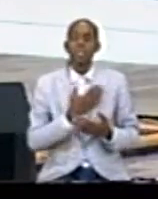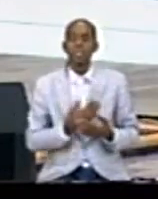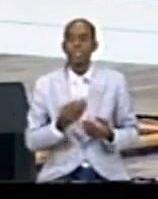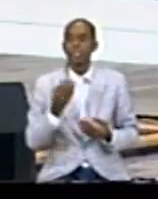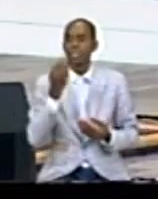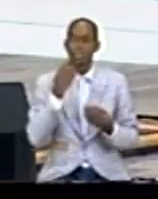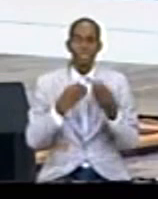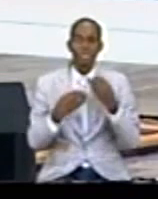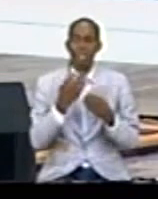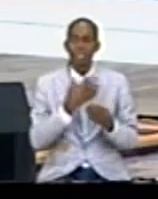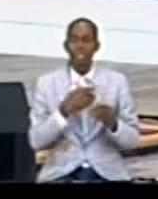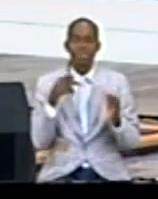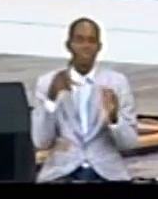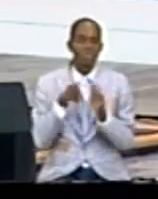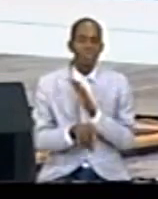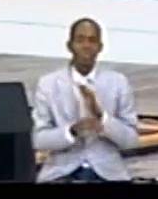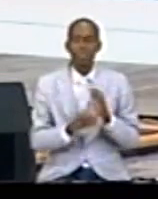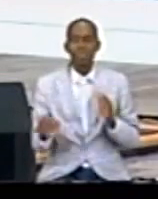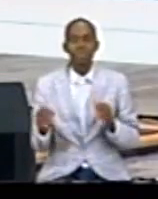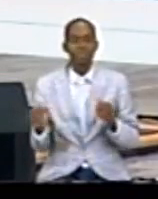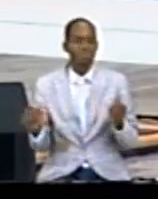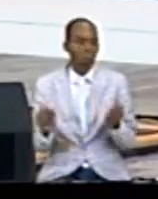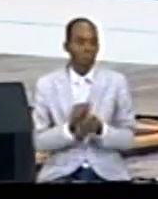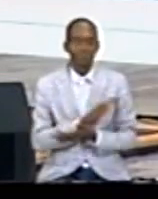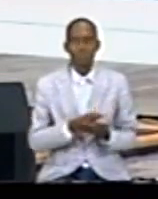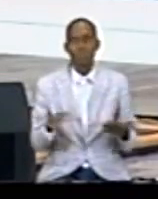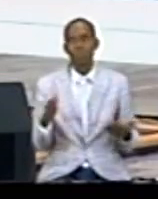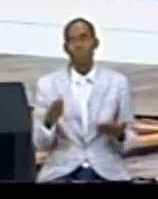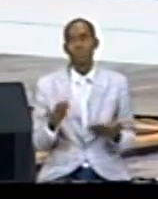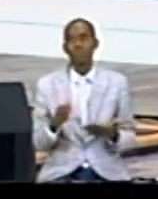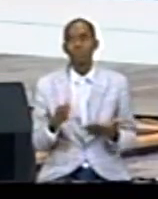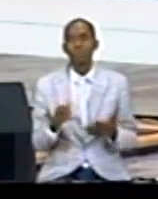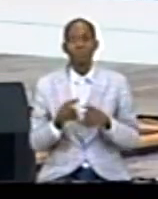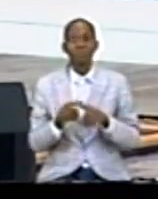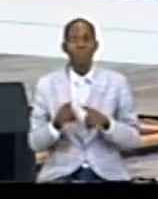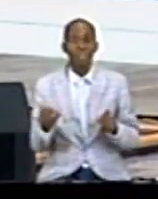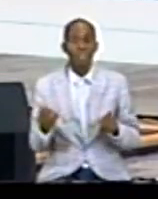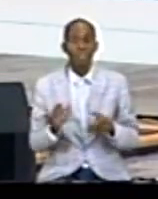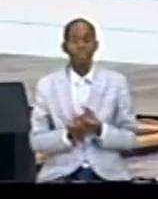and killing and tearing in pieces. But